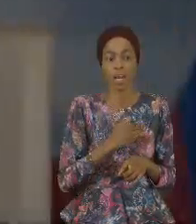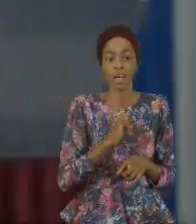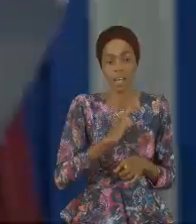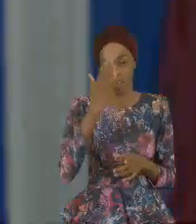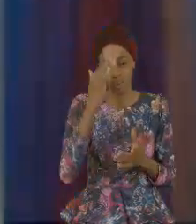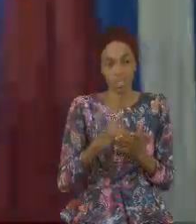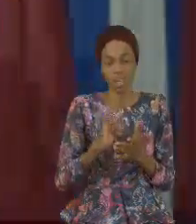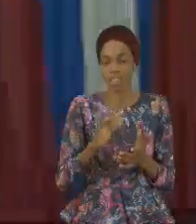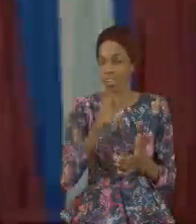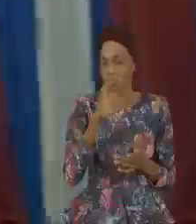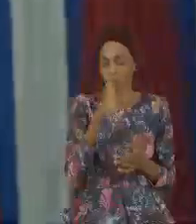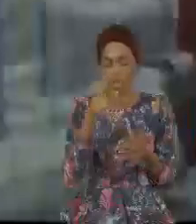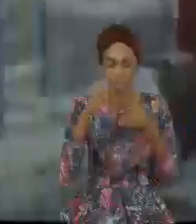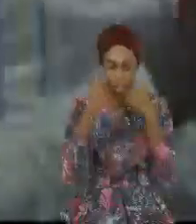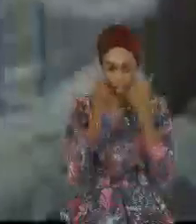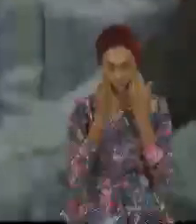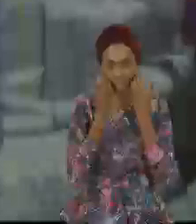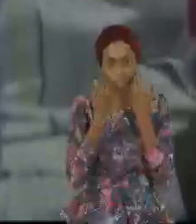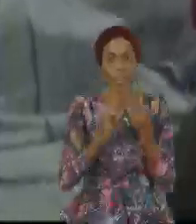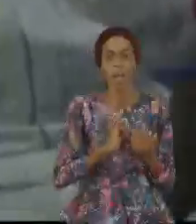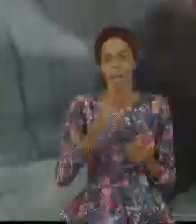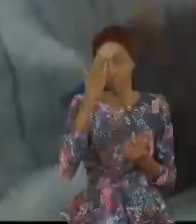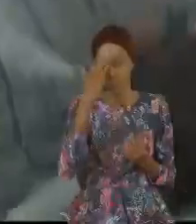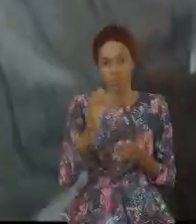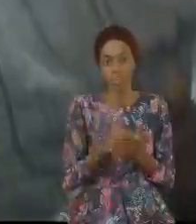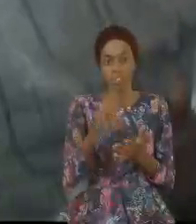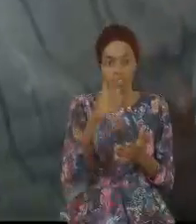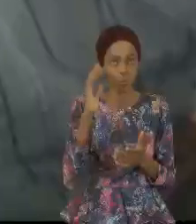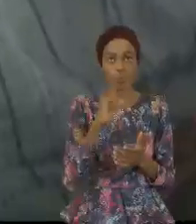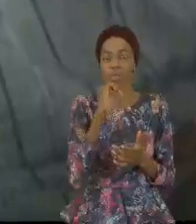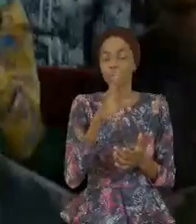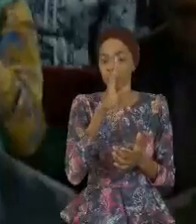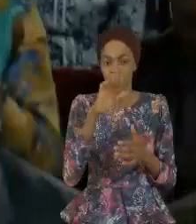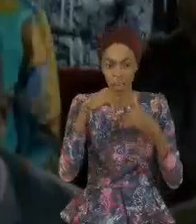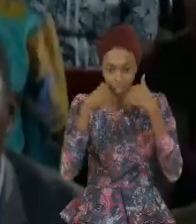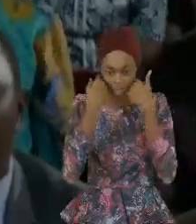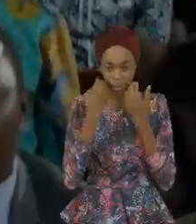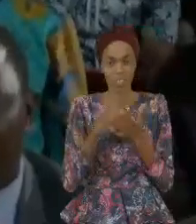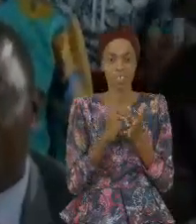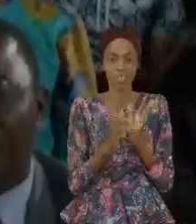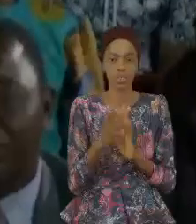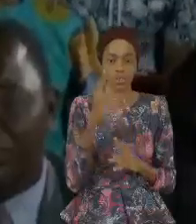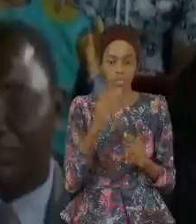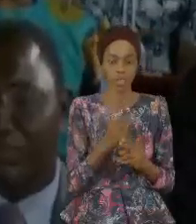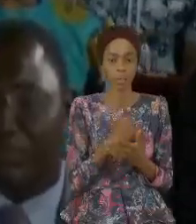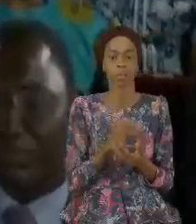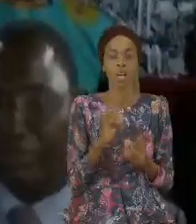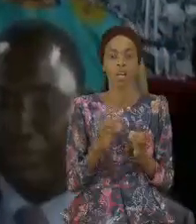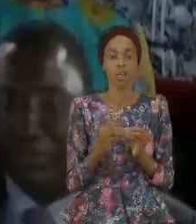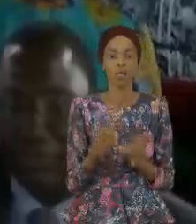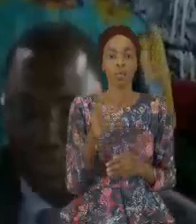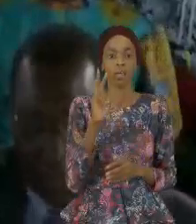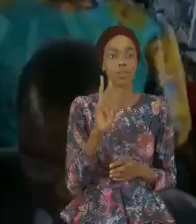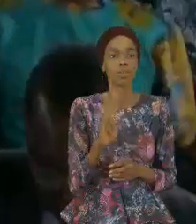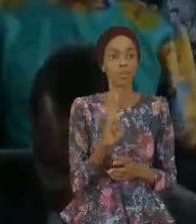be ashamed. I know that you will not be ashamed. Look at number two here.